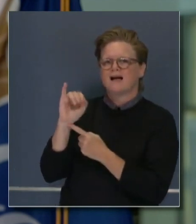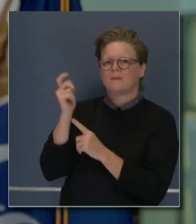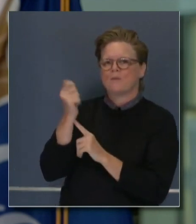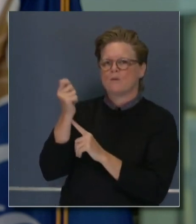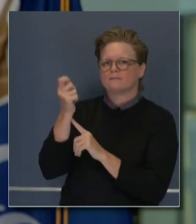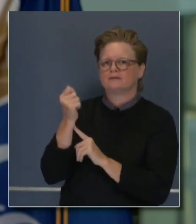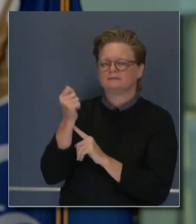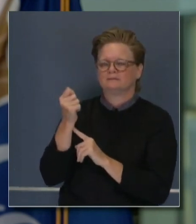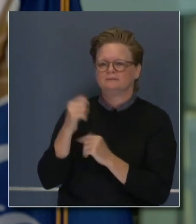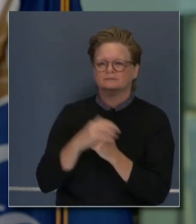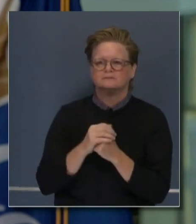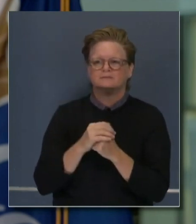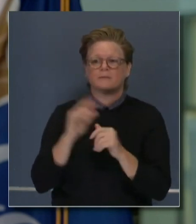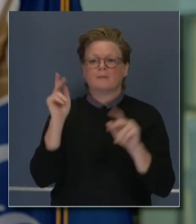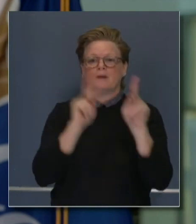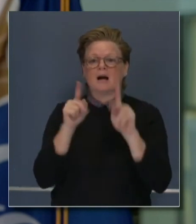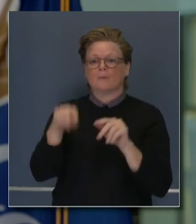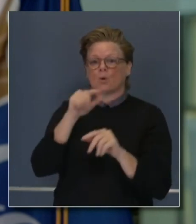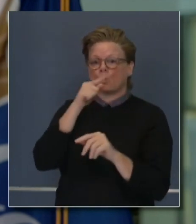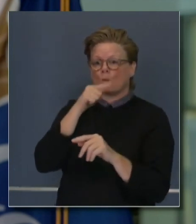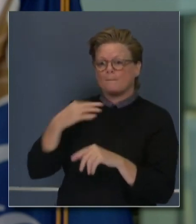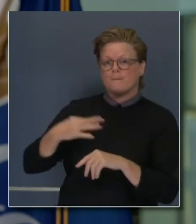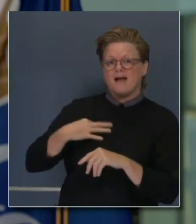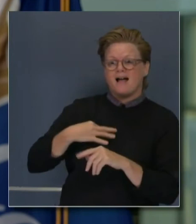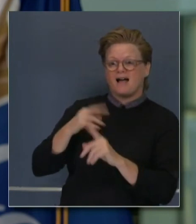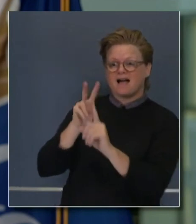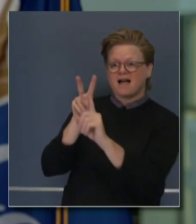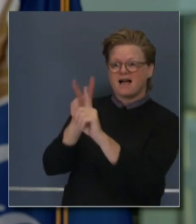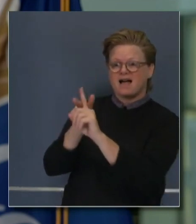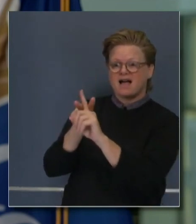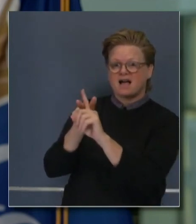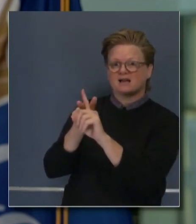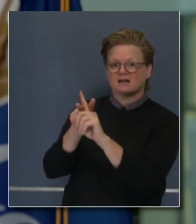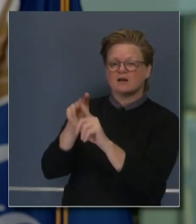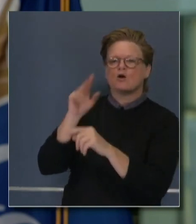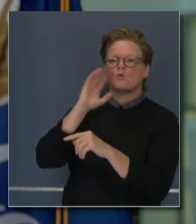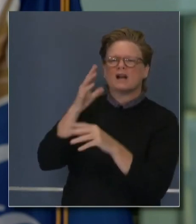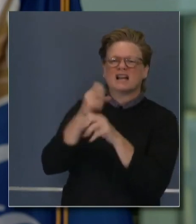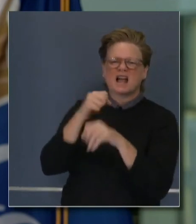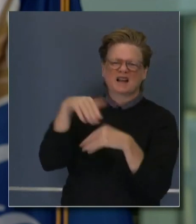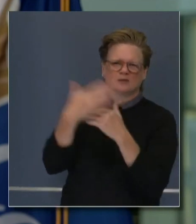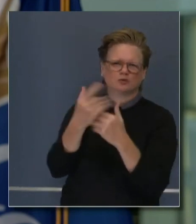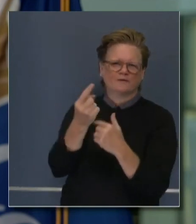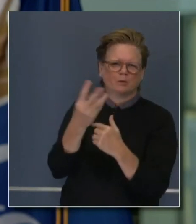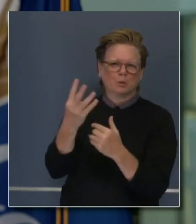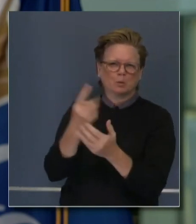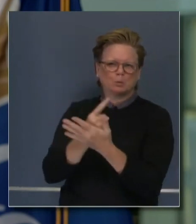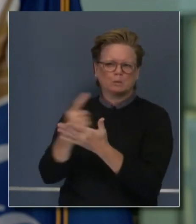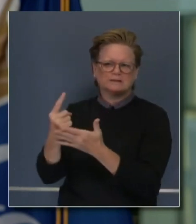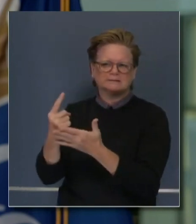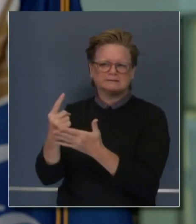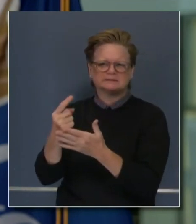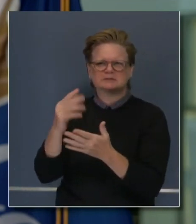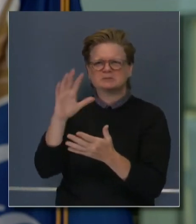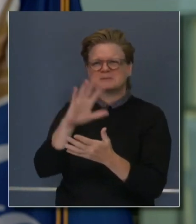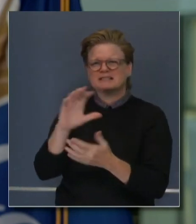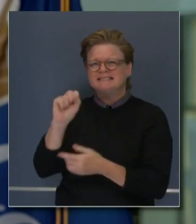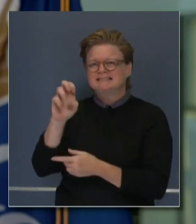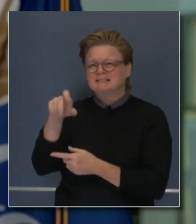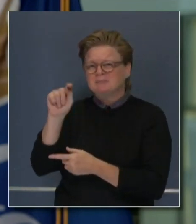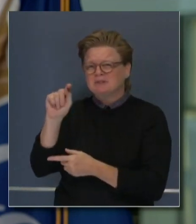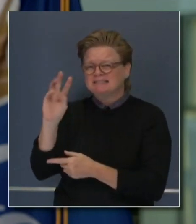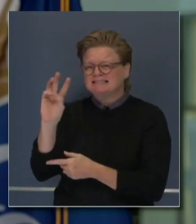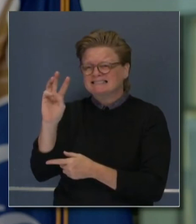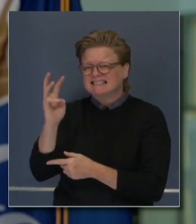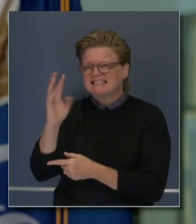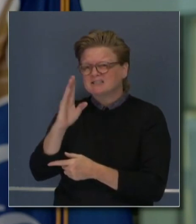few weeks. I currently was briefed today anywhere from September 6th to 10th. And so